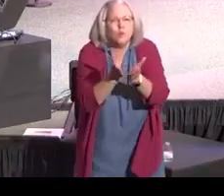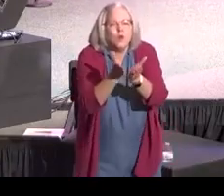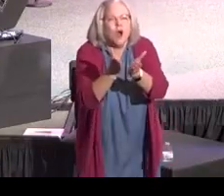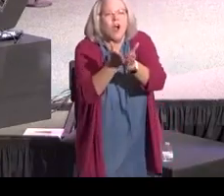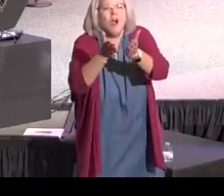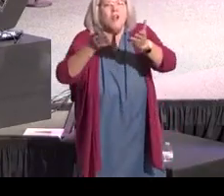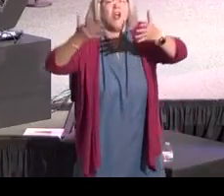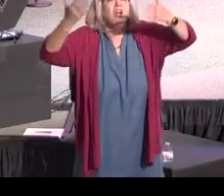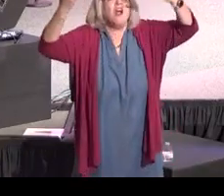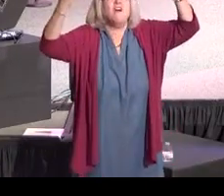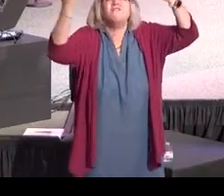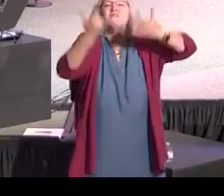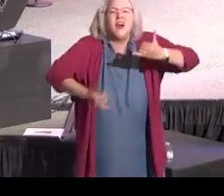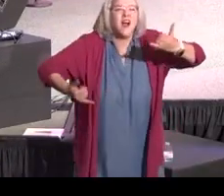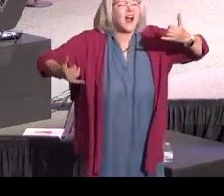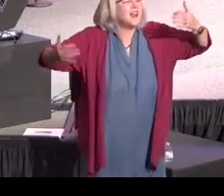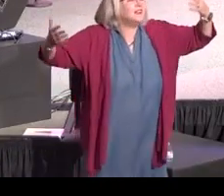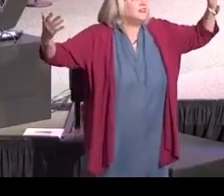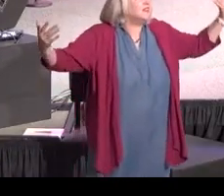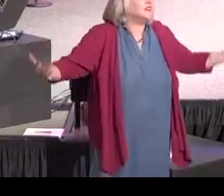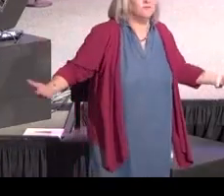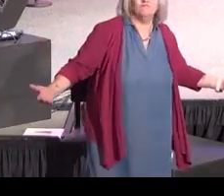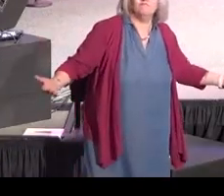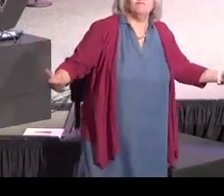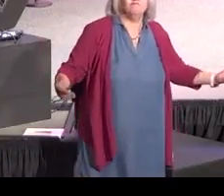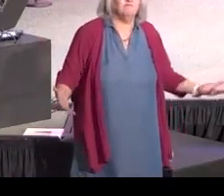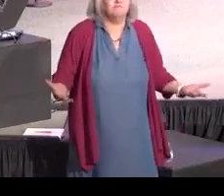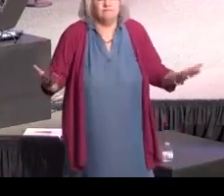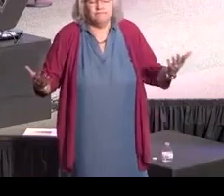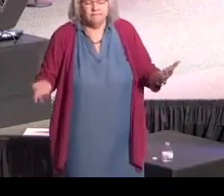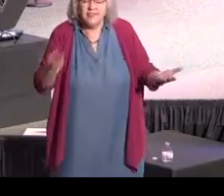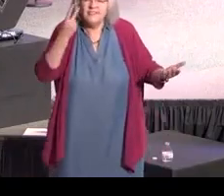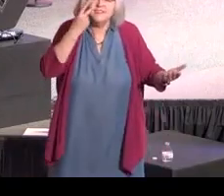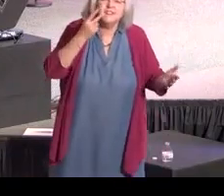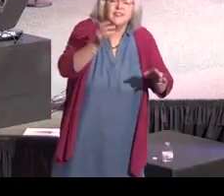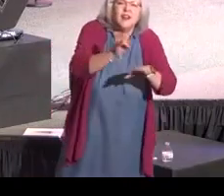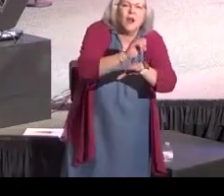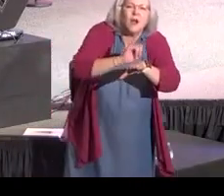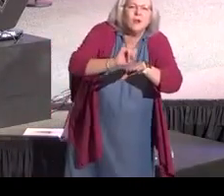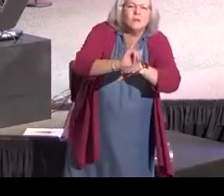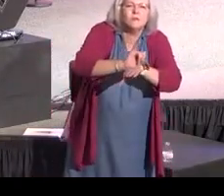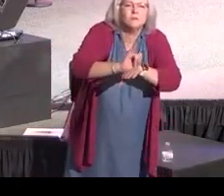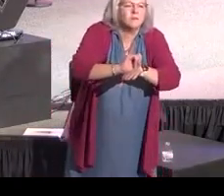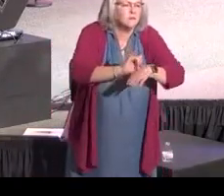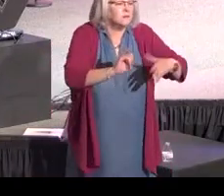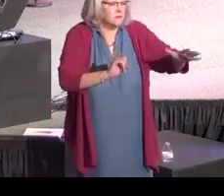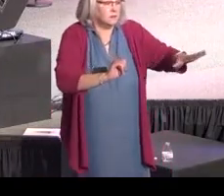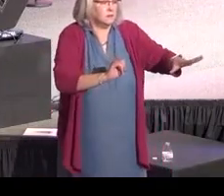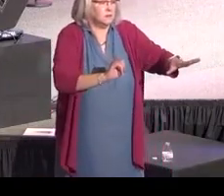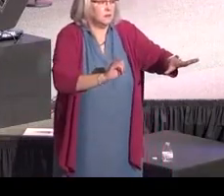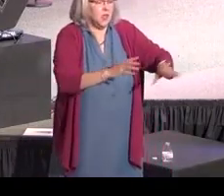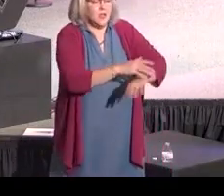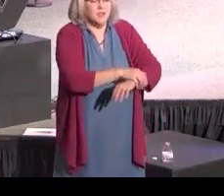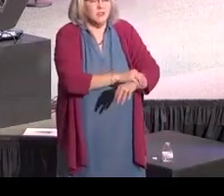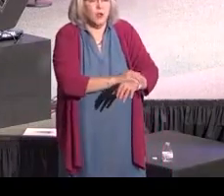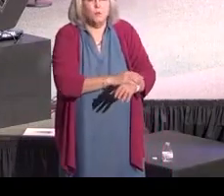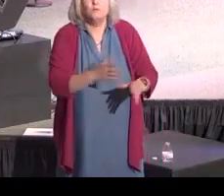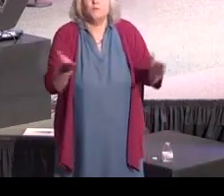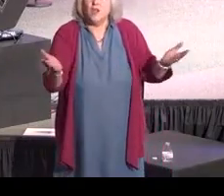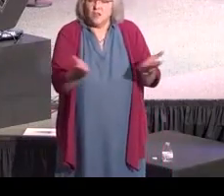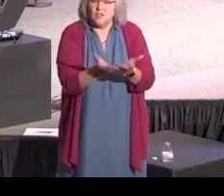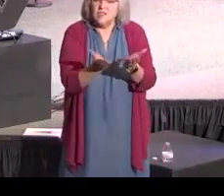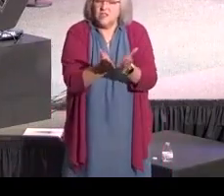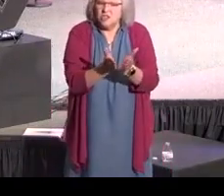And finally, they see a beach. And I want to pick this up. This is in Acts,